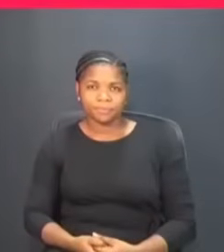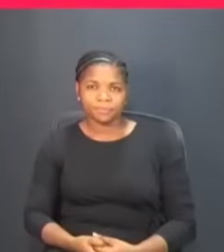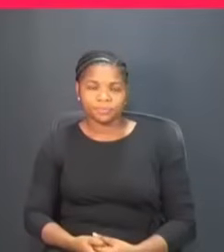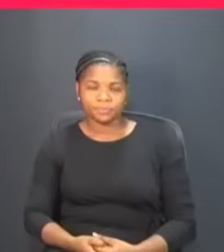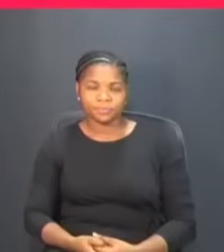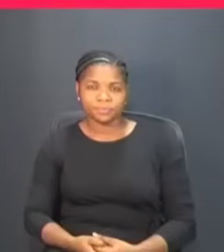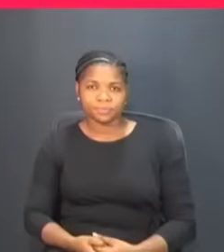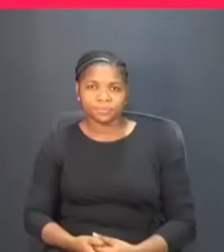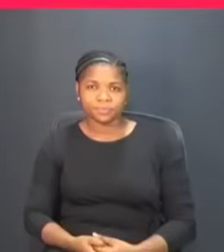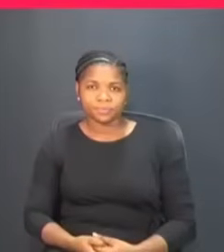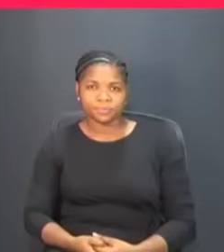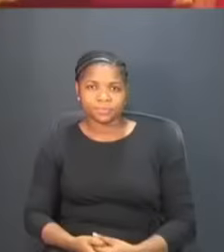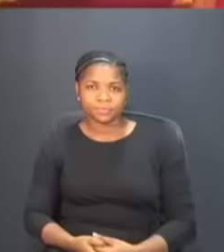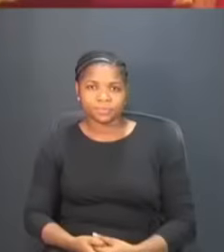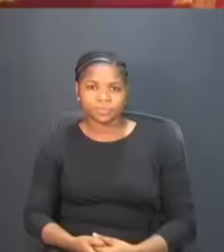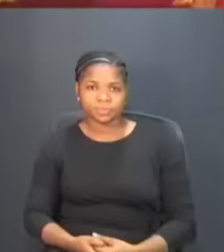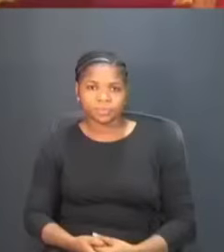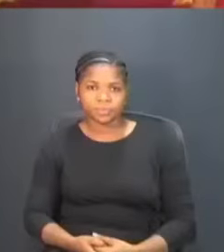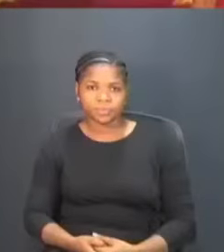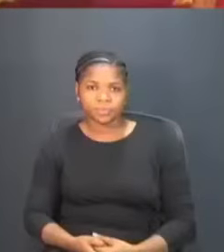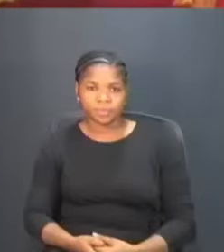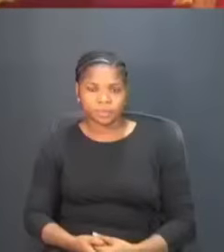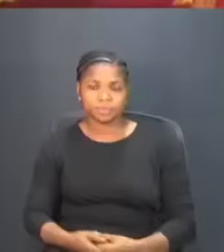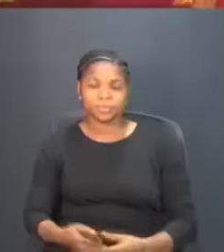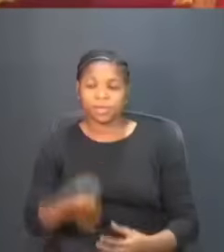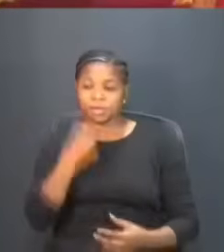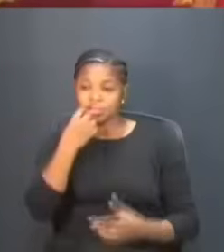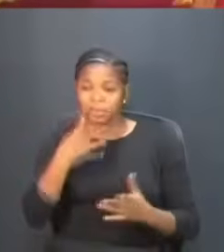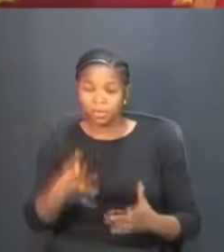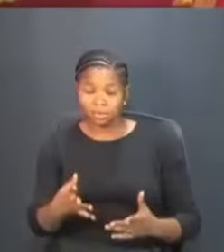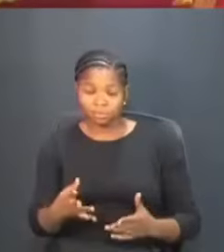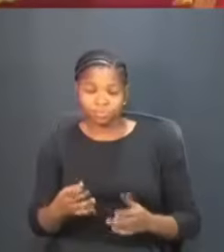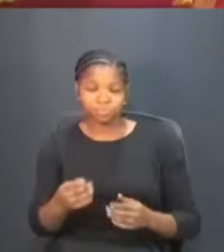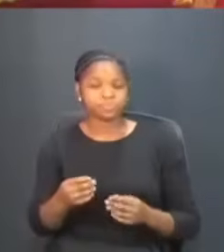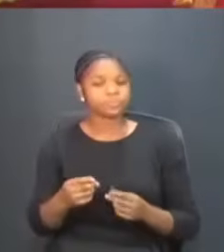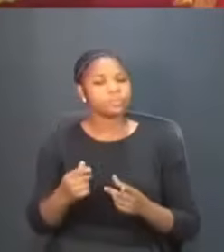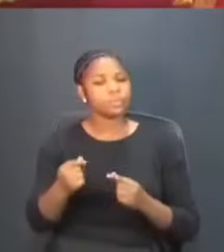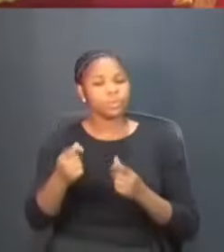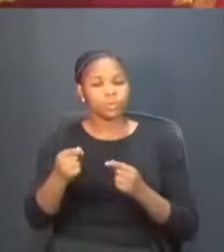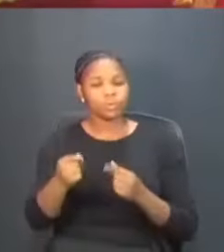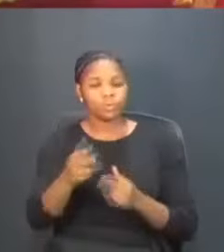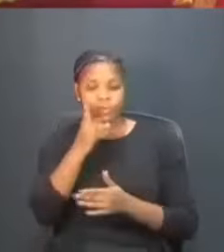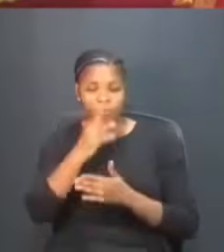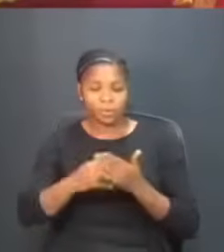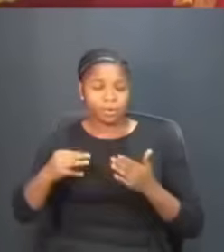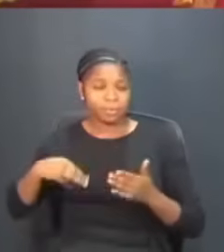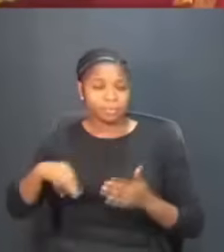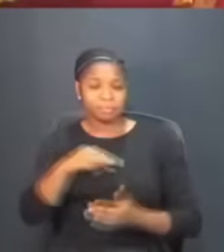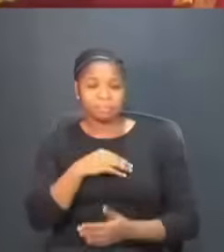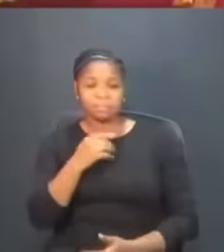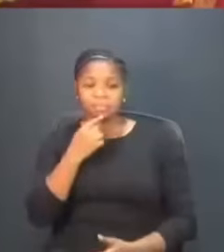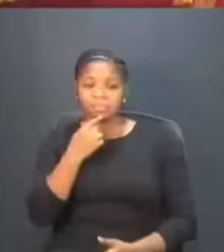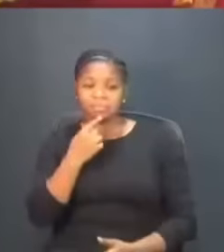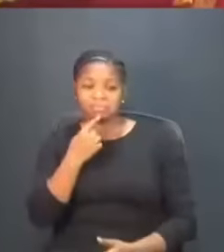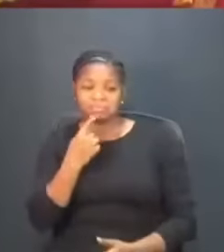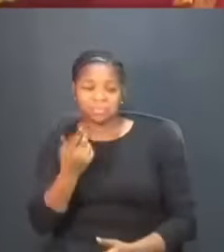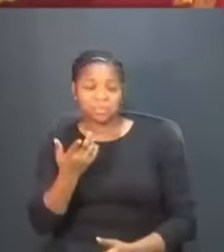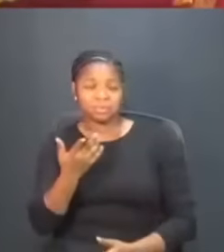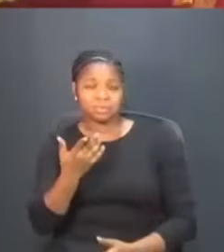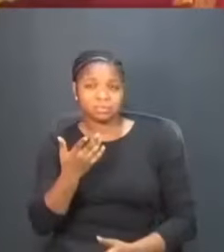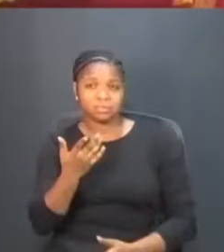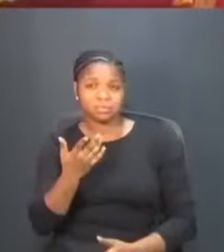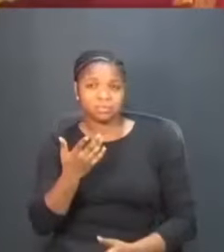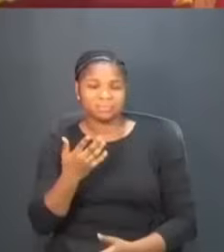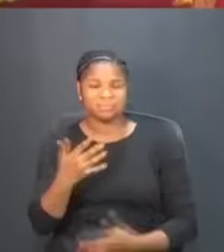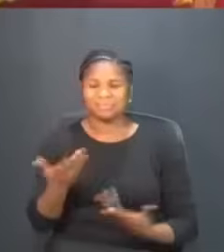What the honorable member is saying is not even relevant. You are talking about videos of farmers